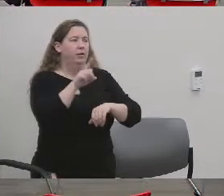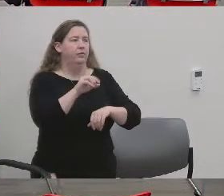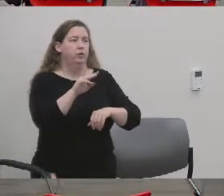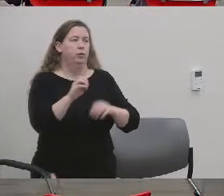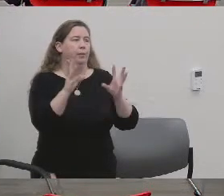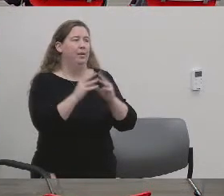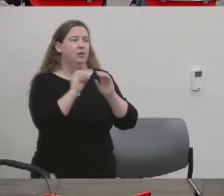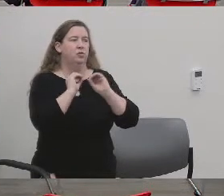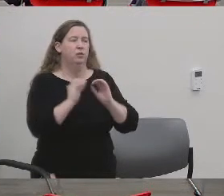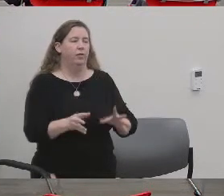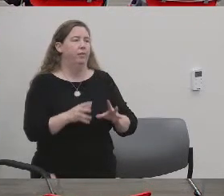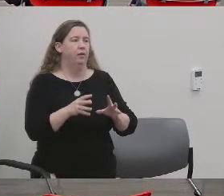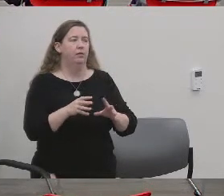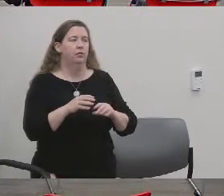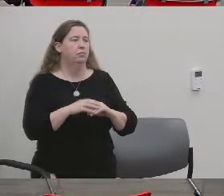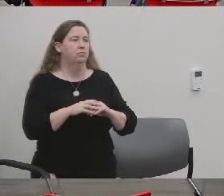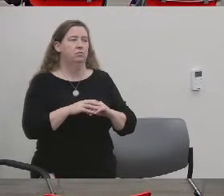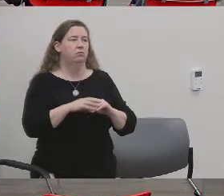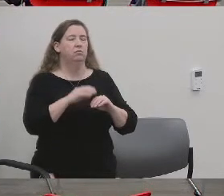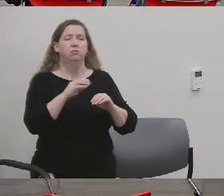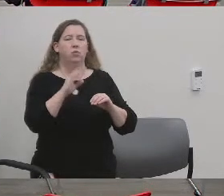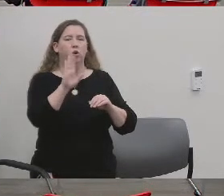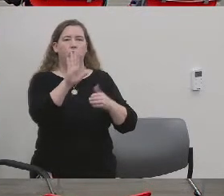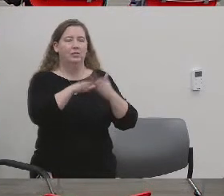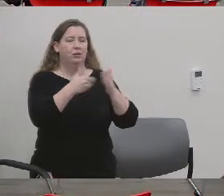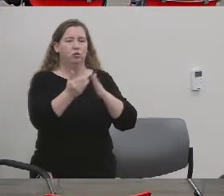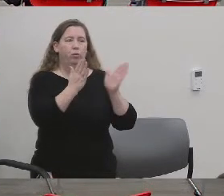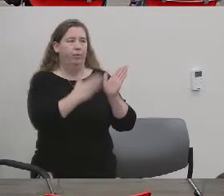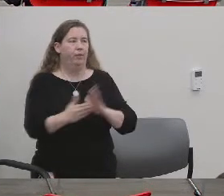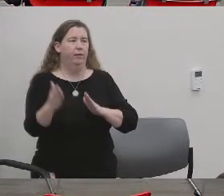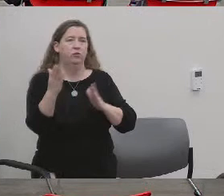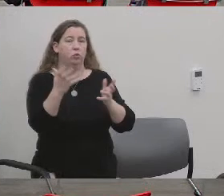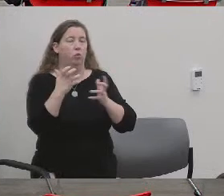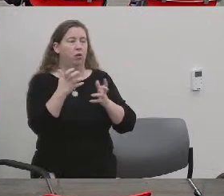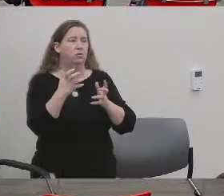or how many Zoom meetings or anything. They're the exact same time.